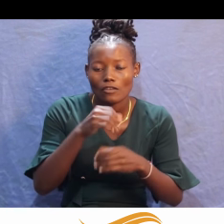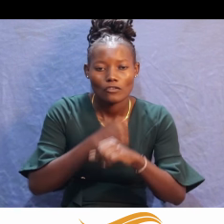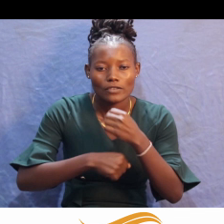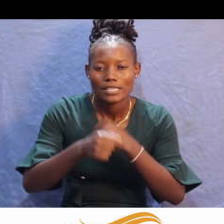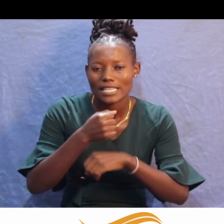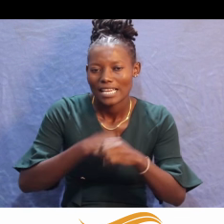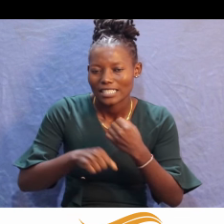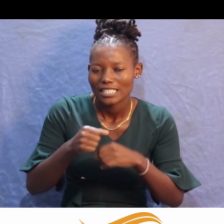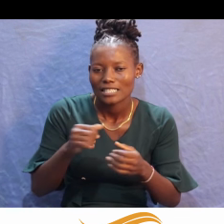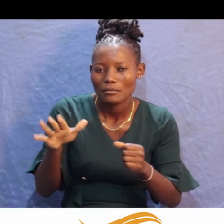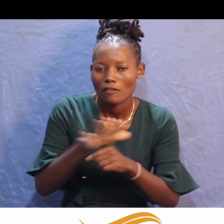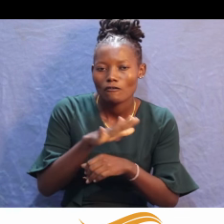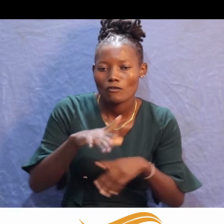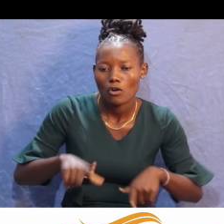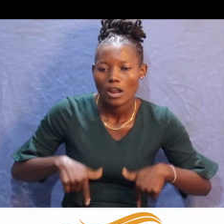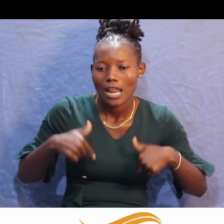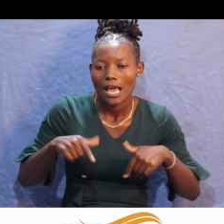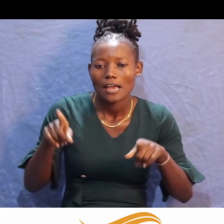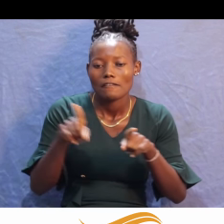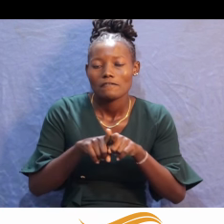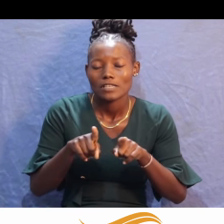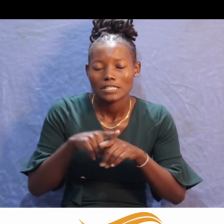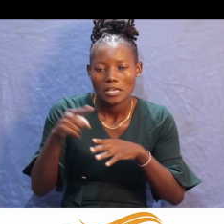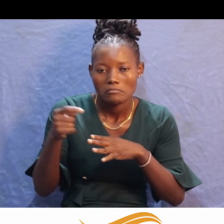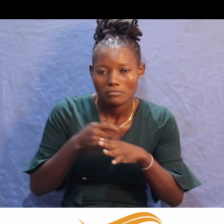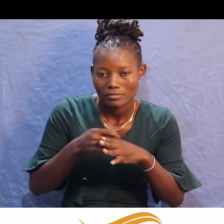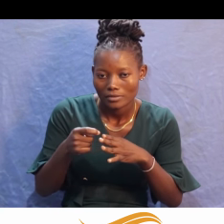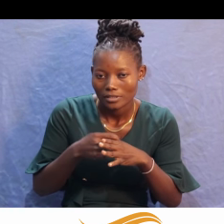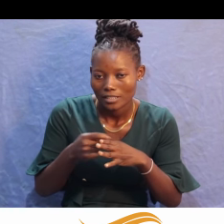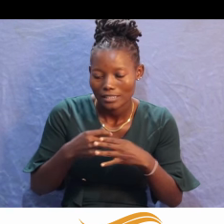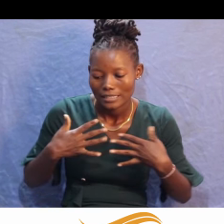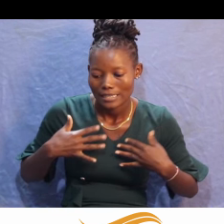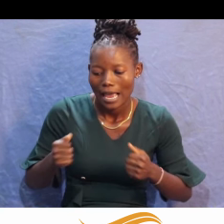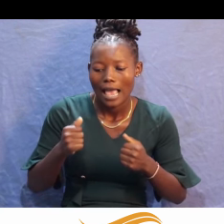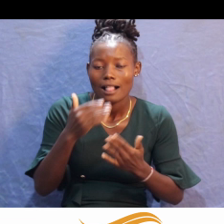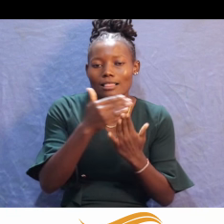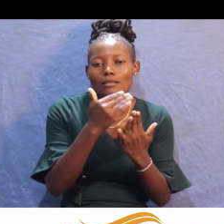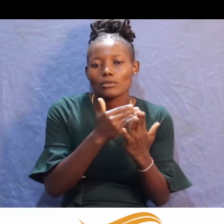And I do a fair amount of nutritional science training in our public health program.